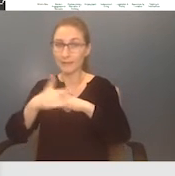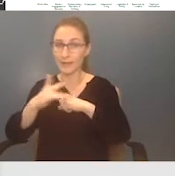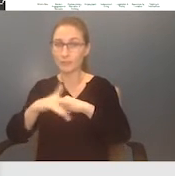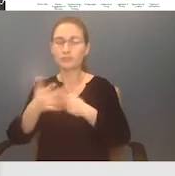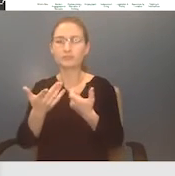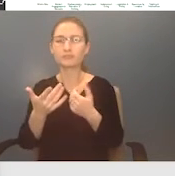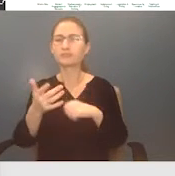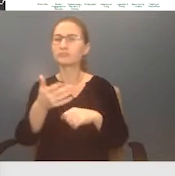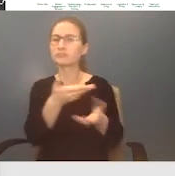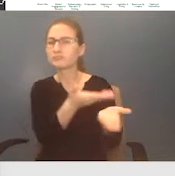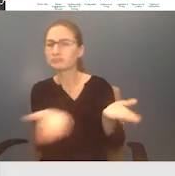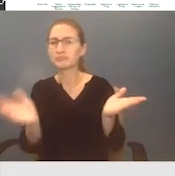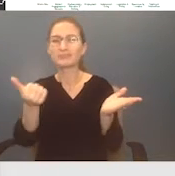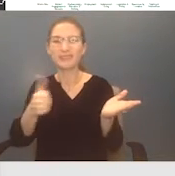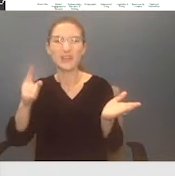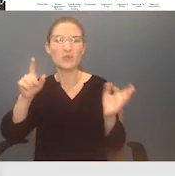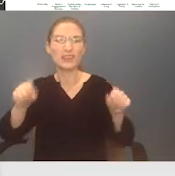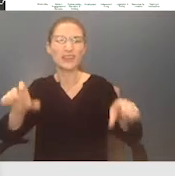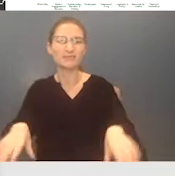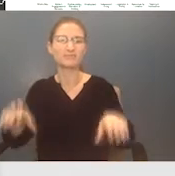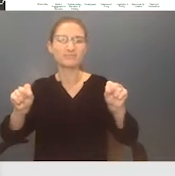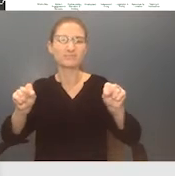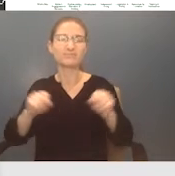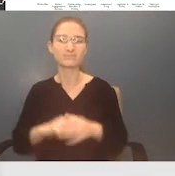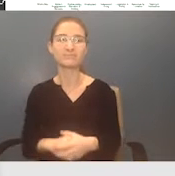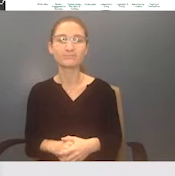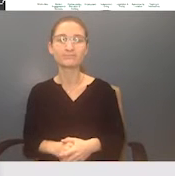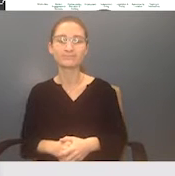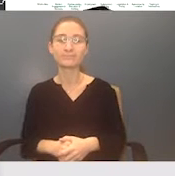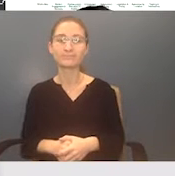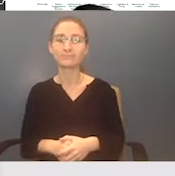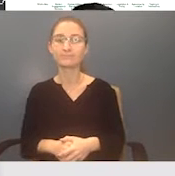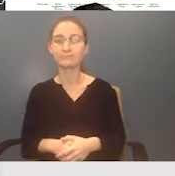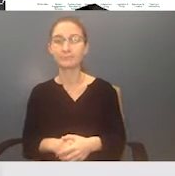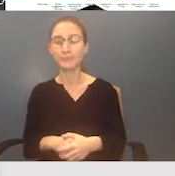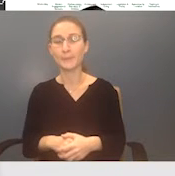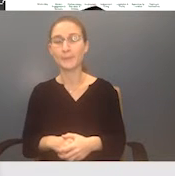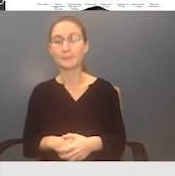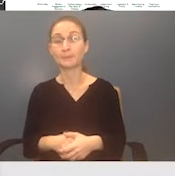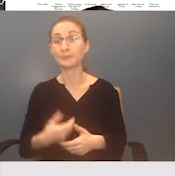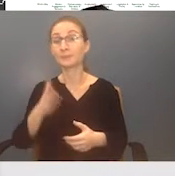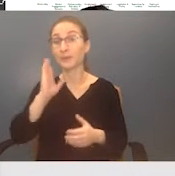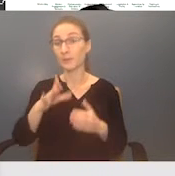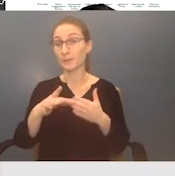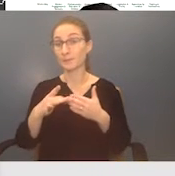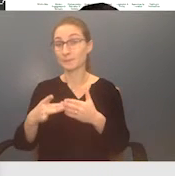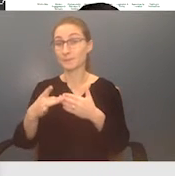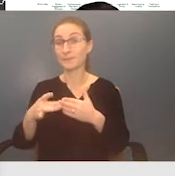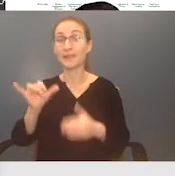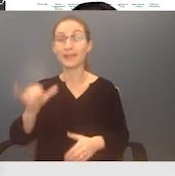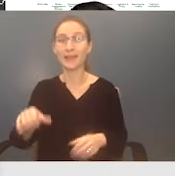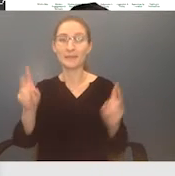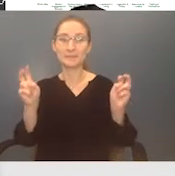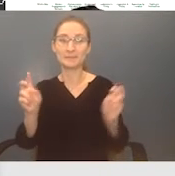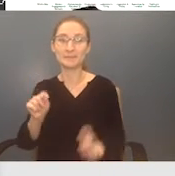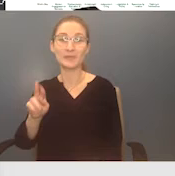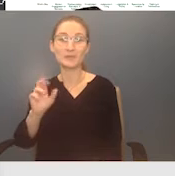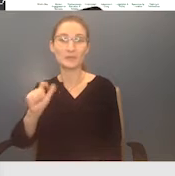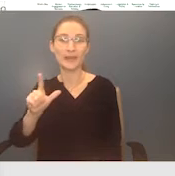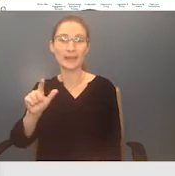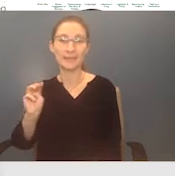that's available to anybody from families to school district personnel. So it walks through this road trail